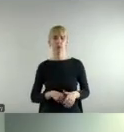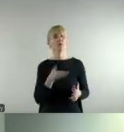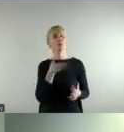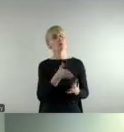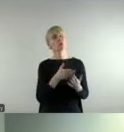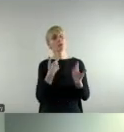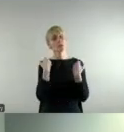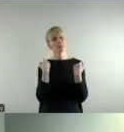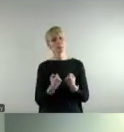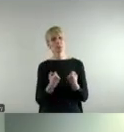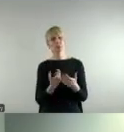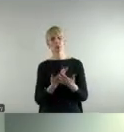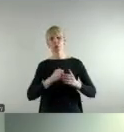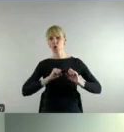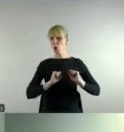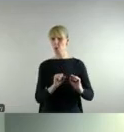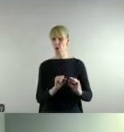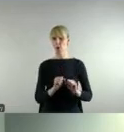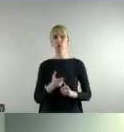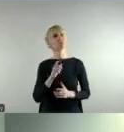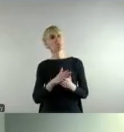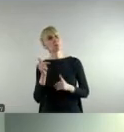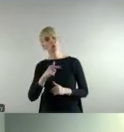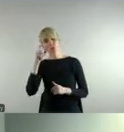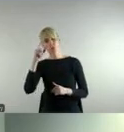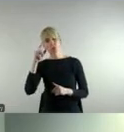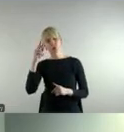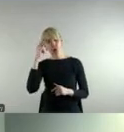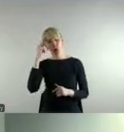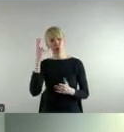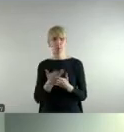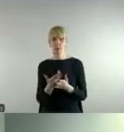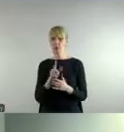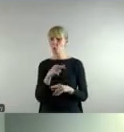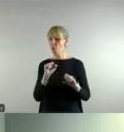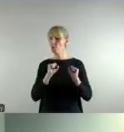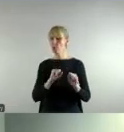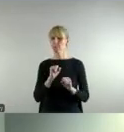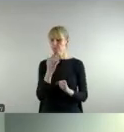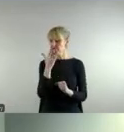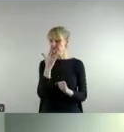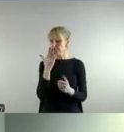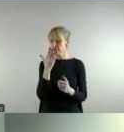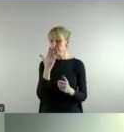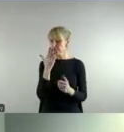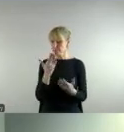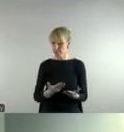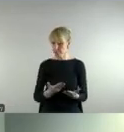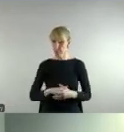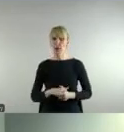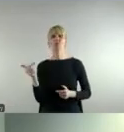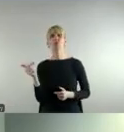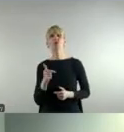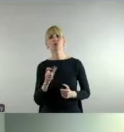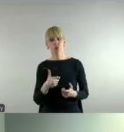what it actually means and how you measure it and what your resilience against. But I'm focusing on